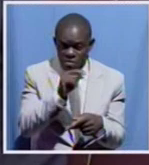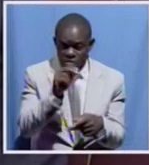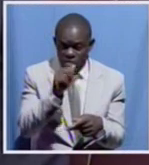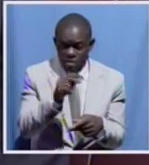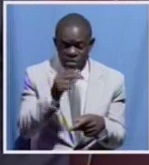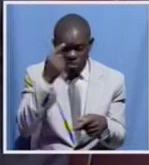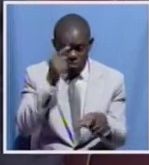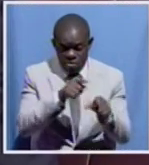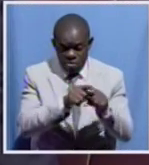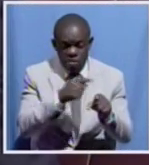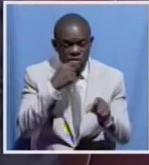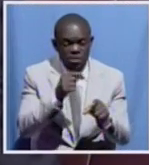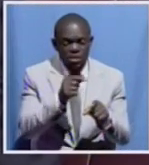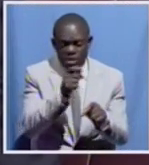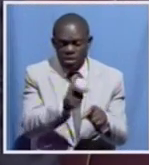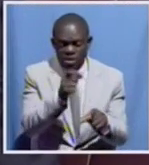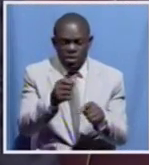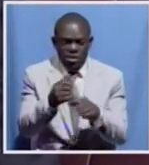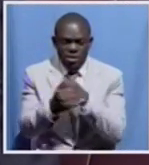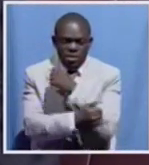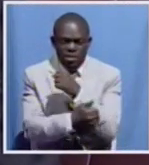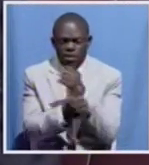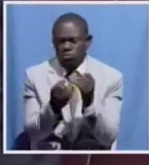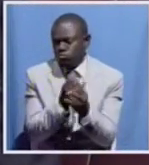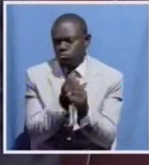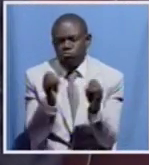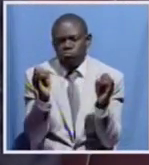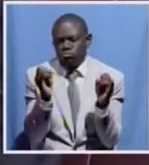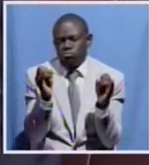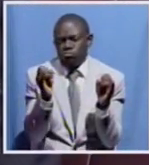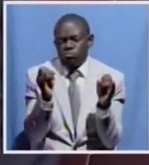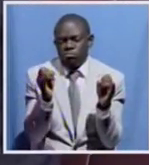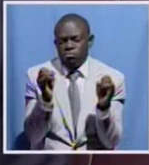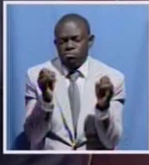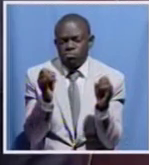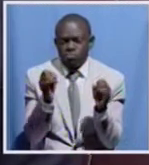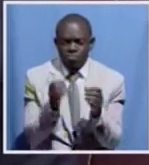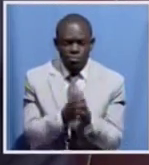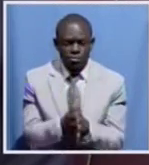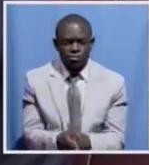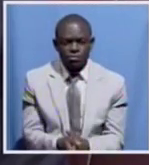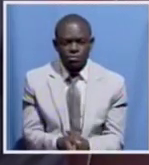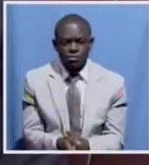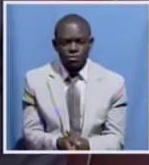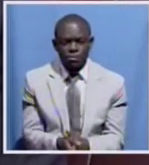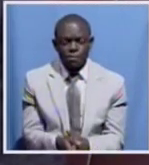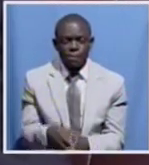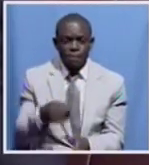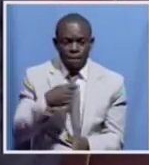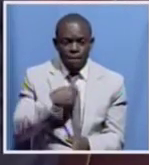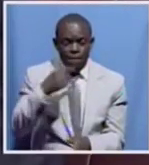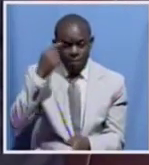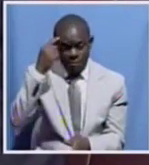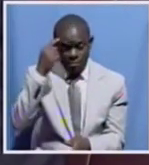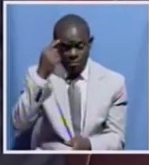that if you can't stand for anything, then you can fall for anything. So I think the president